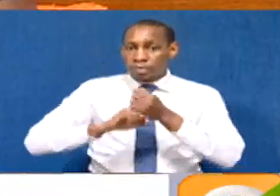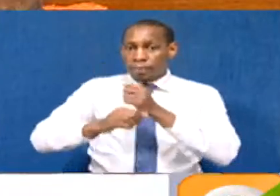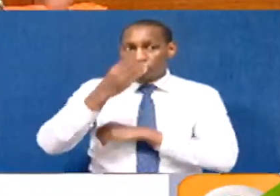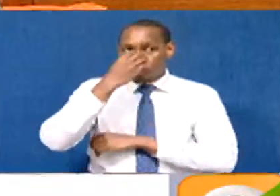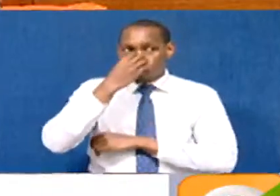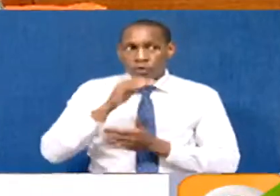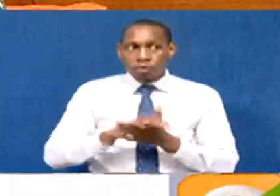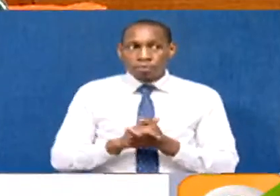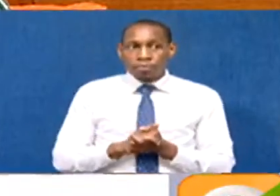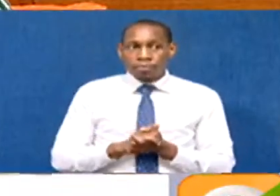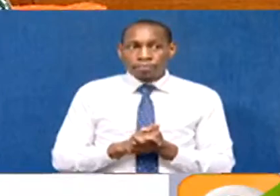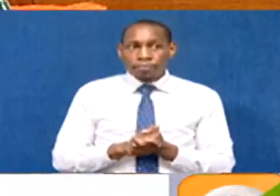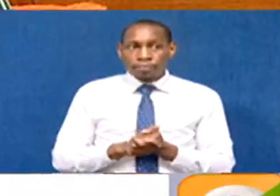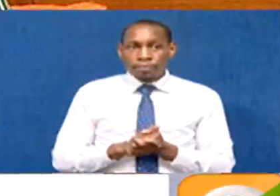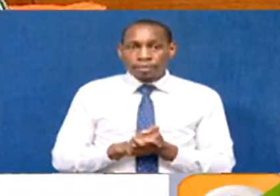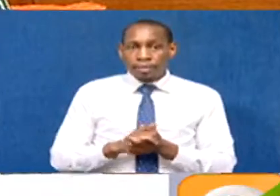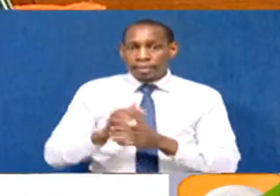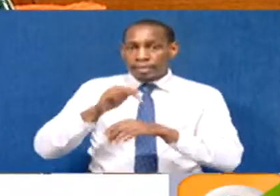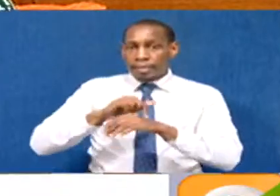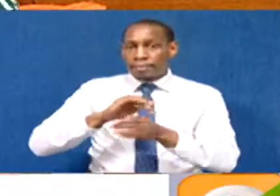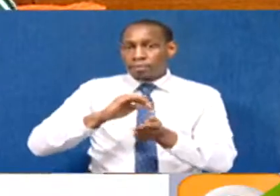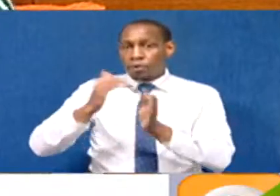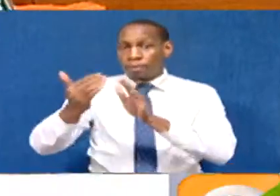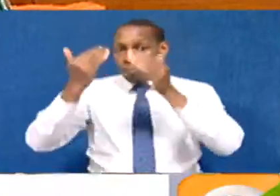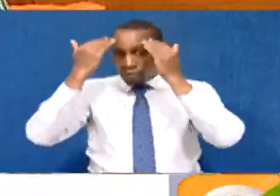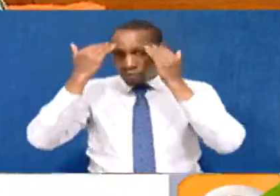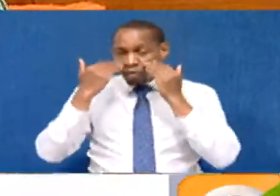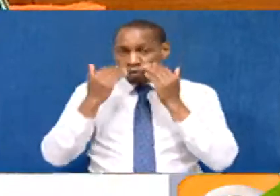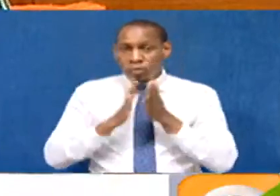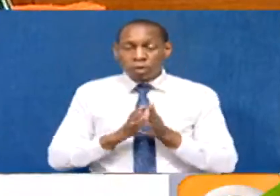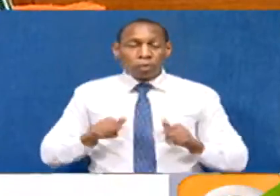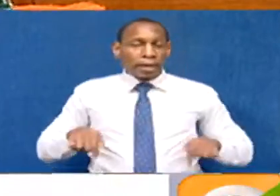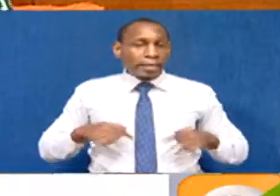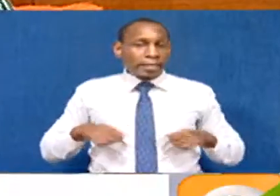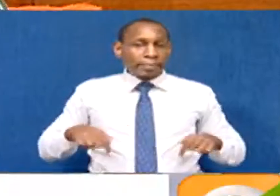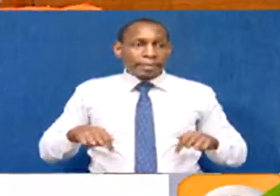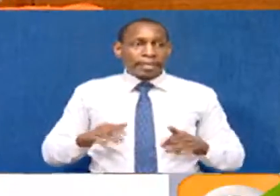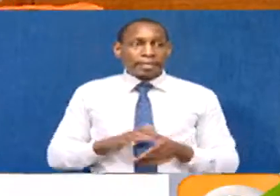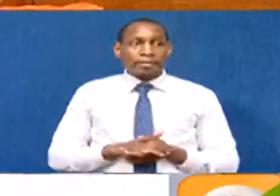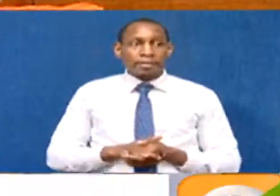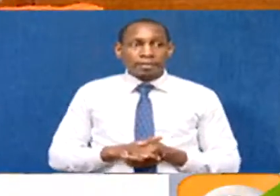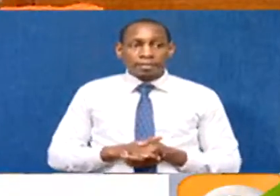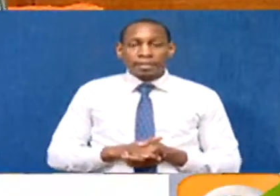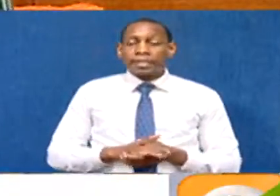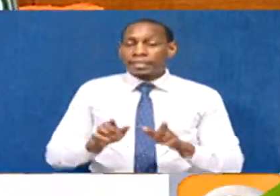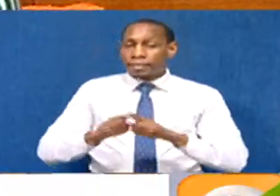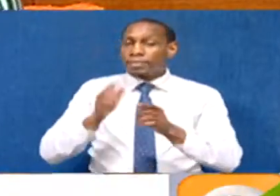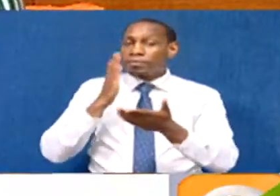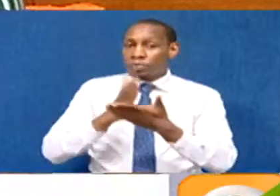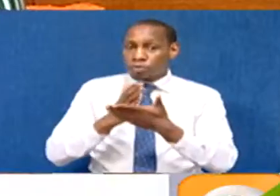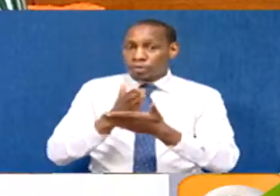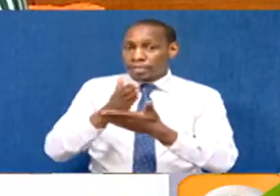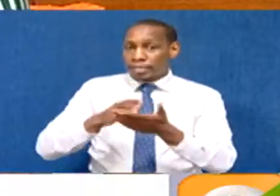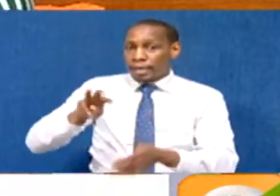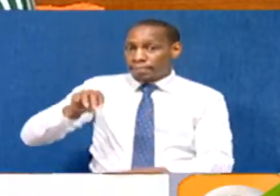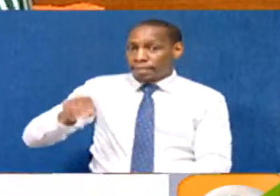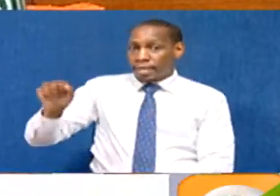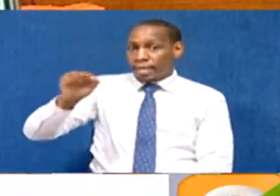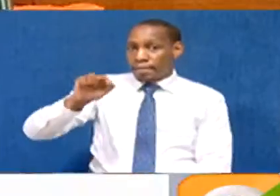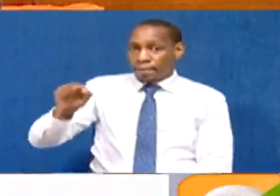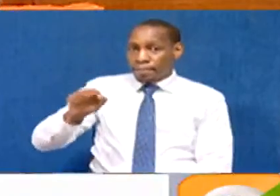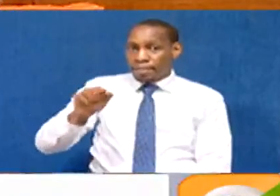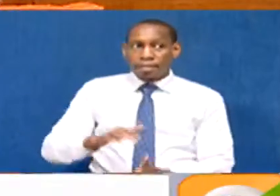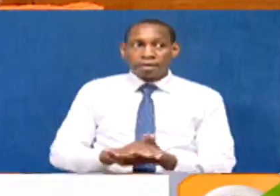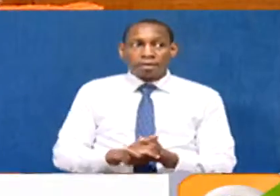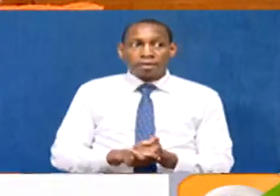Ruto, according to them. Once they take you to court, you'll be scared and run away. And true, some members of parliament will